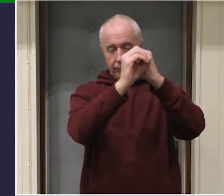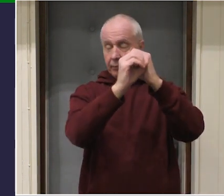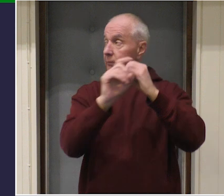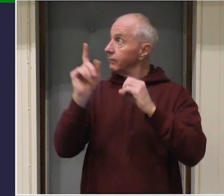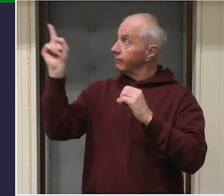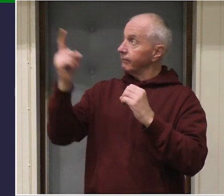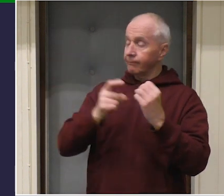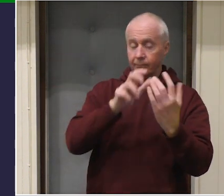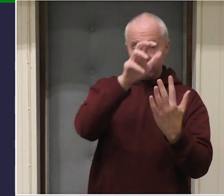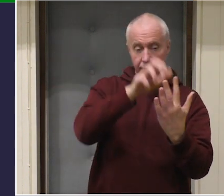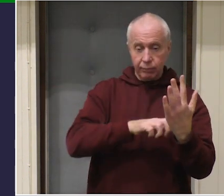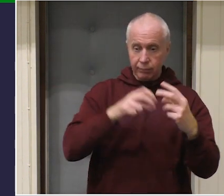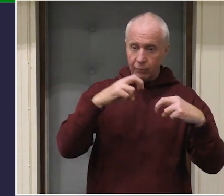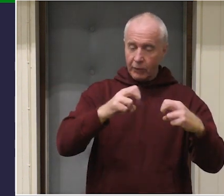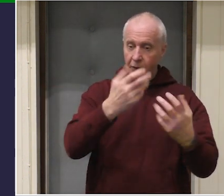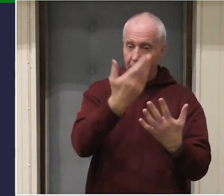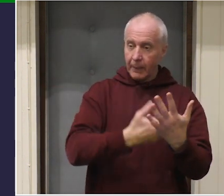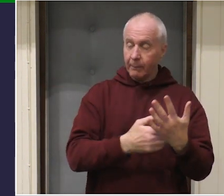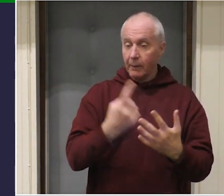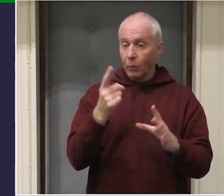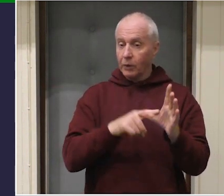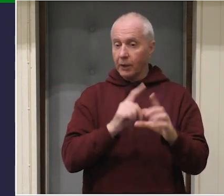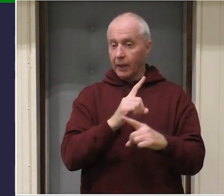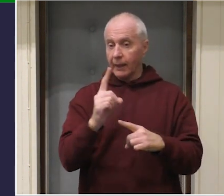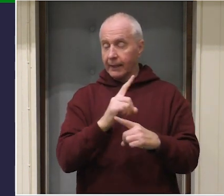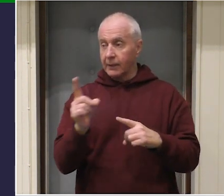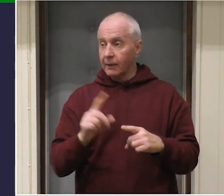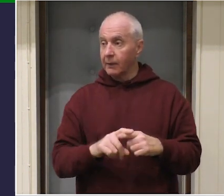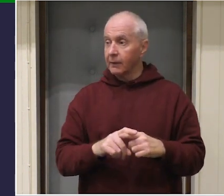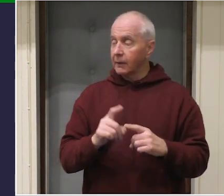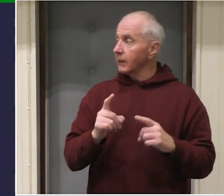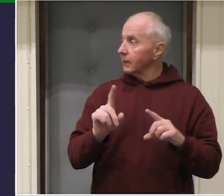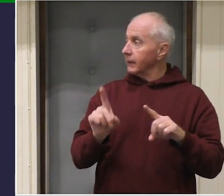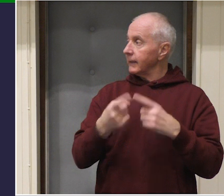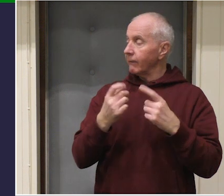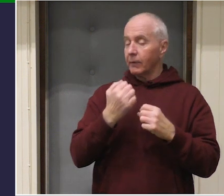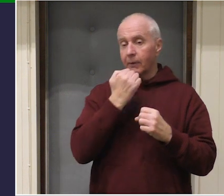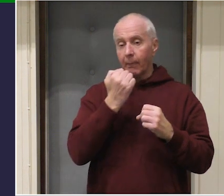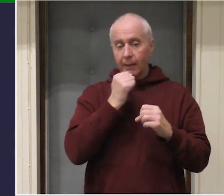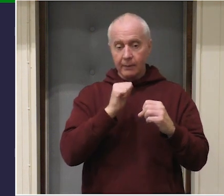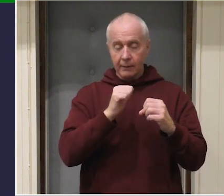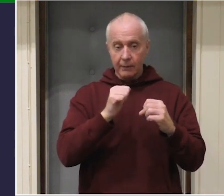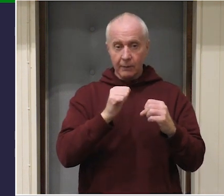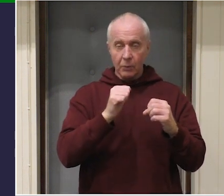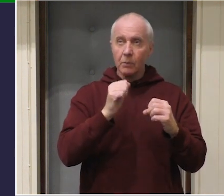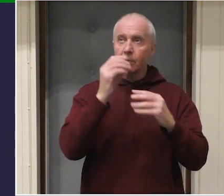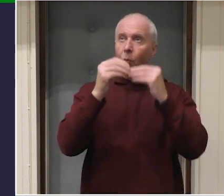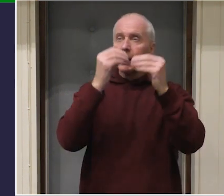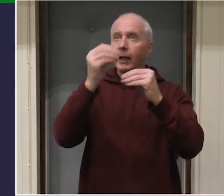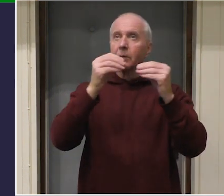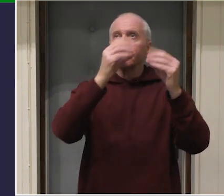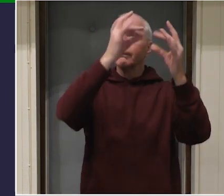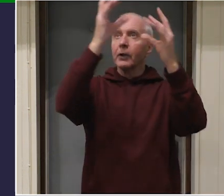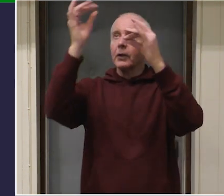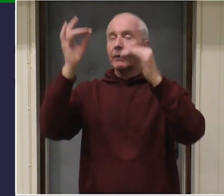in 1784. A year later, he started the field of Cepheid variables, another way of determining the size of the universe. And shortly